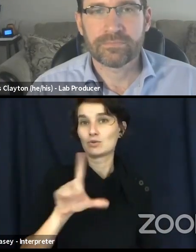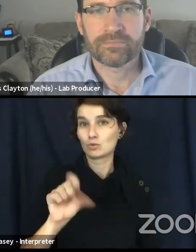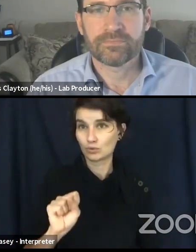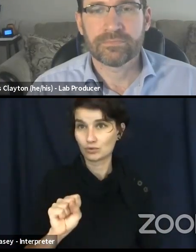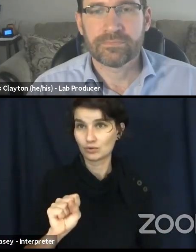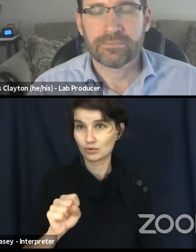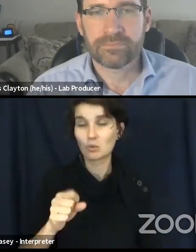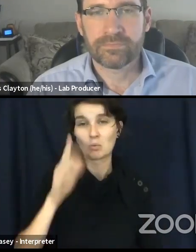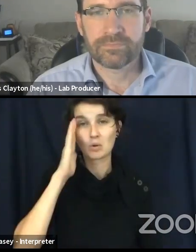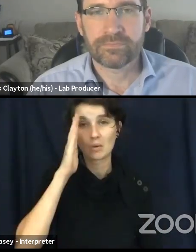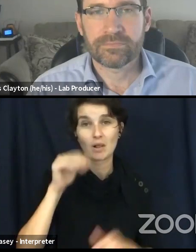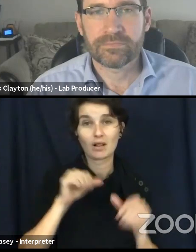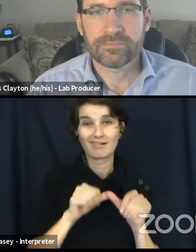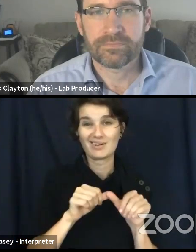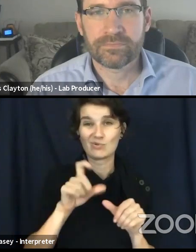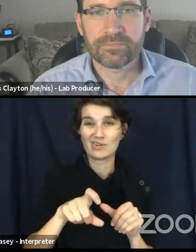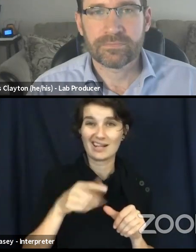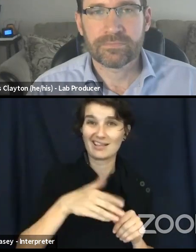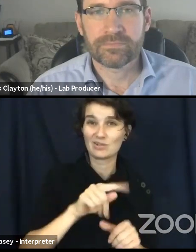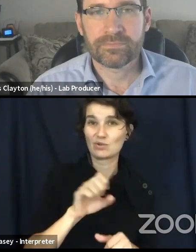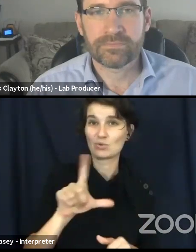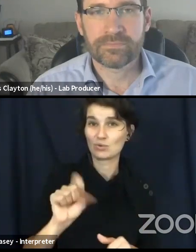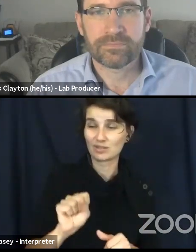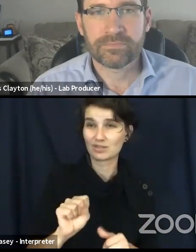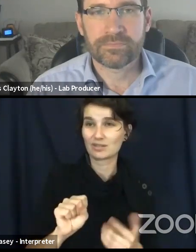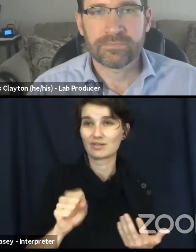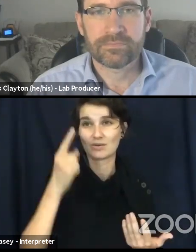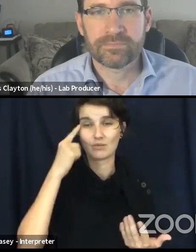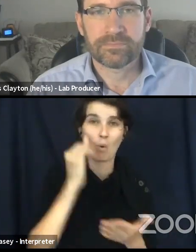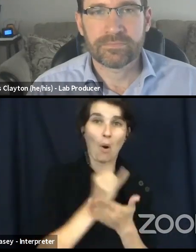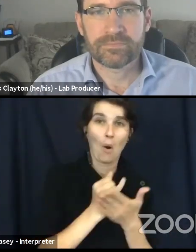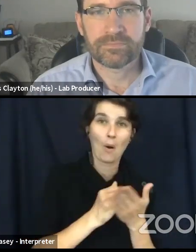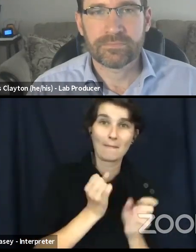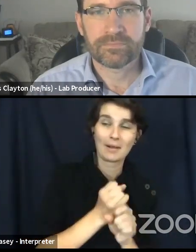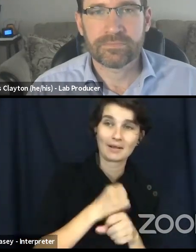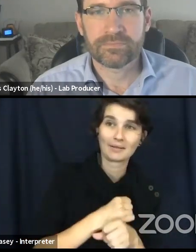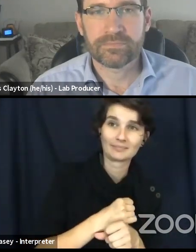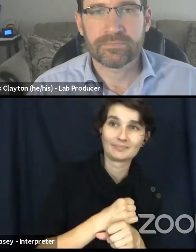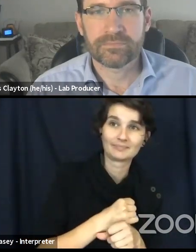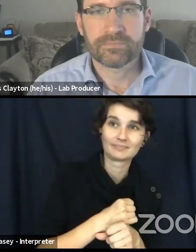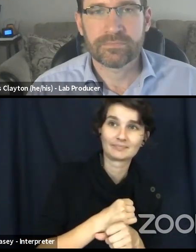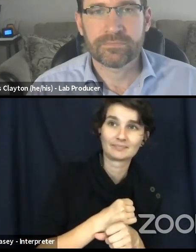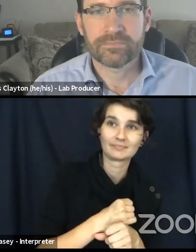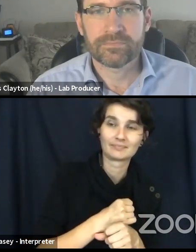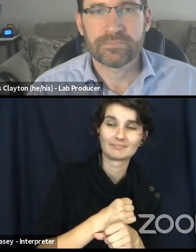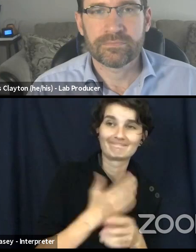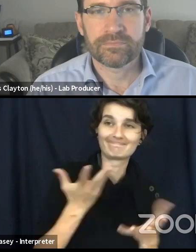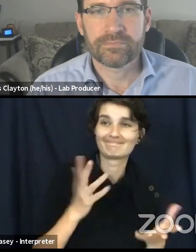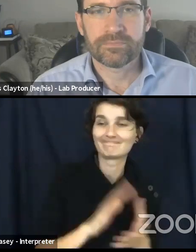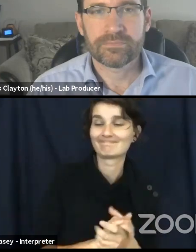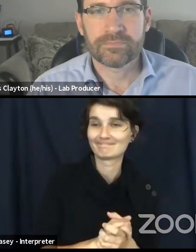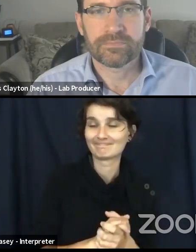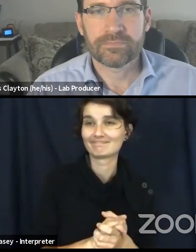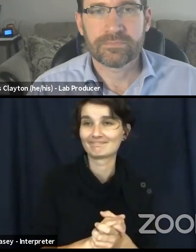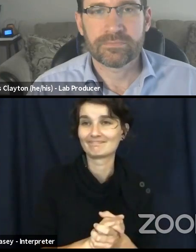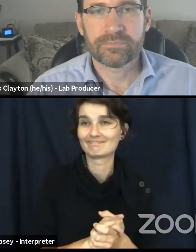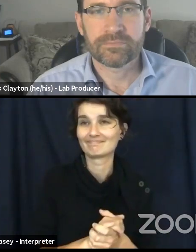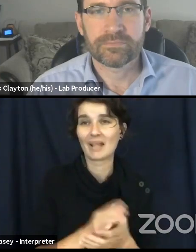tools for art making purposes. And you know, the simplest